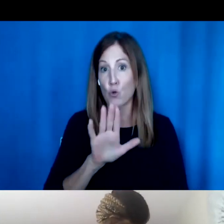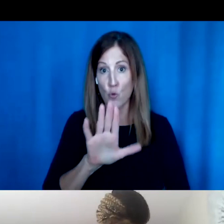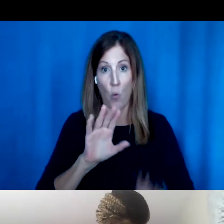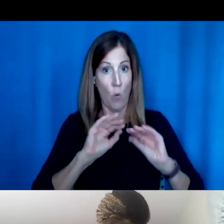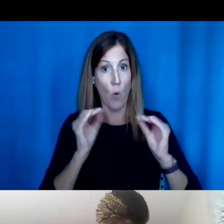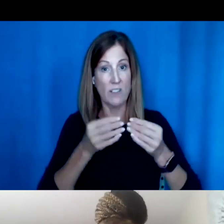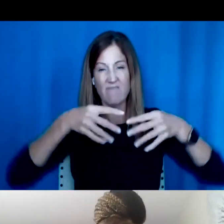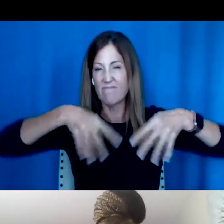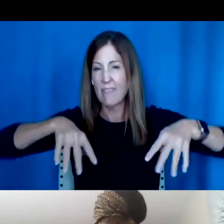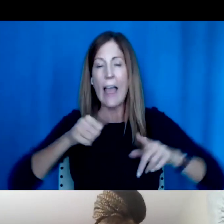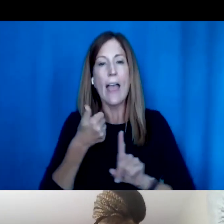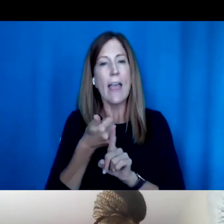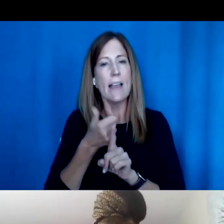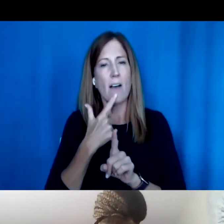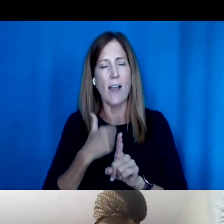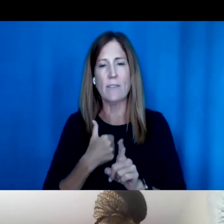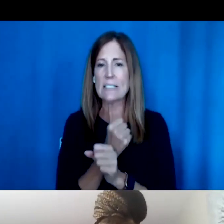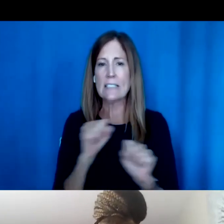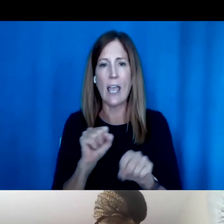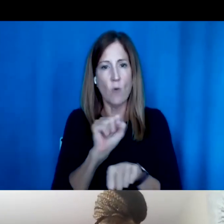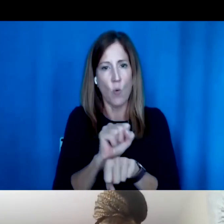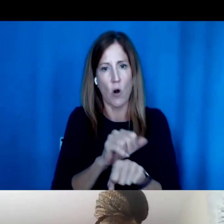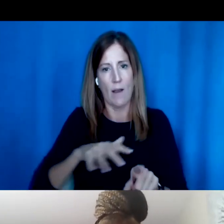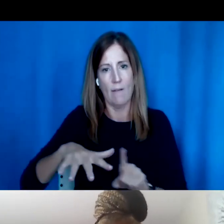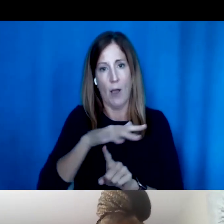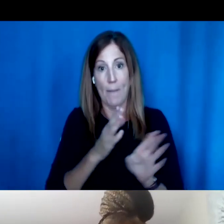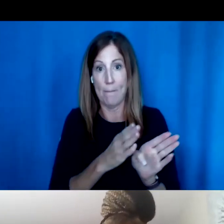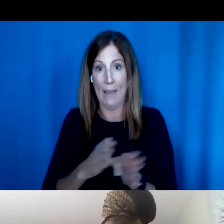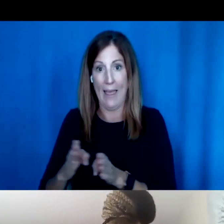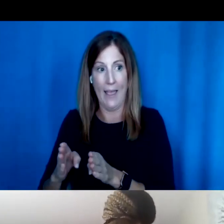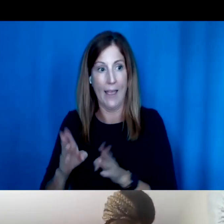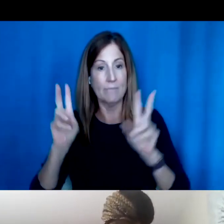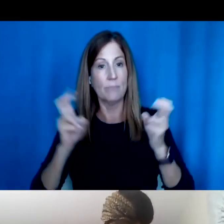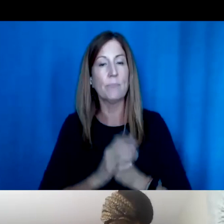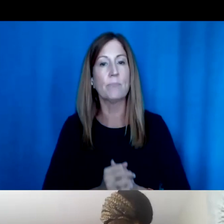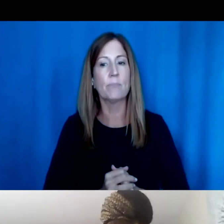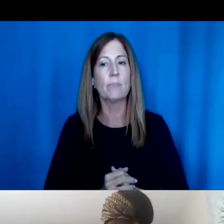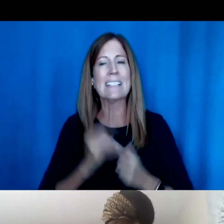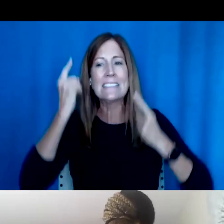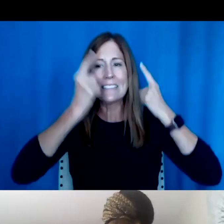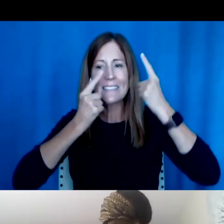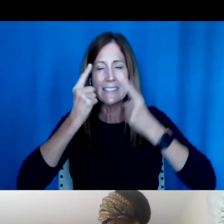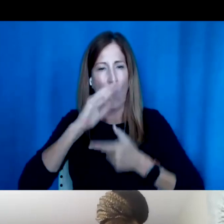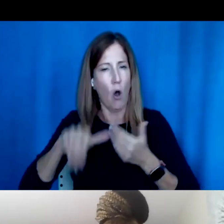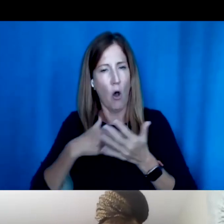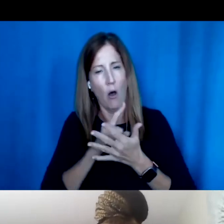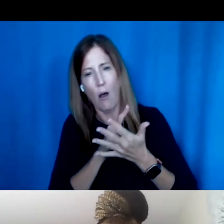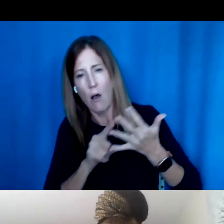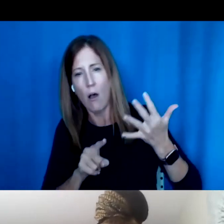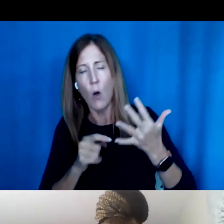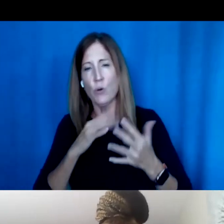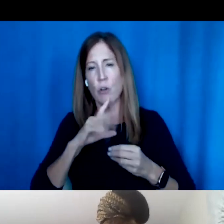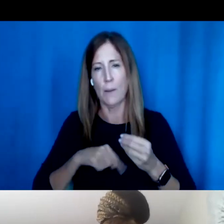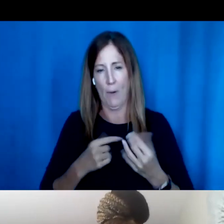a safer work environment plan? And taking all these things into consideration on that, what we're talking about